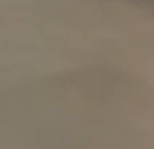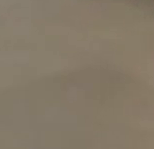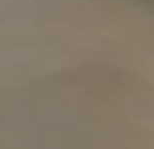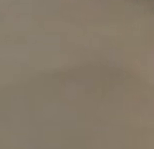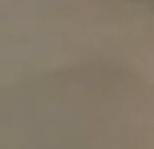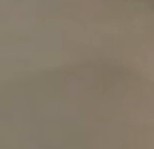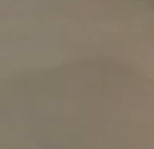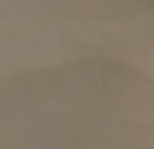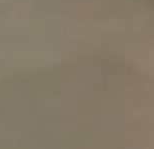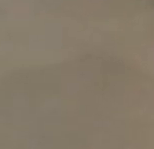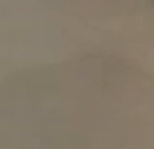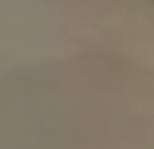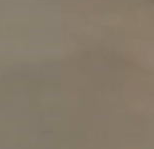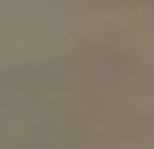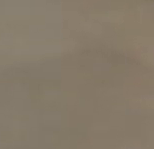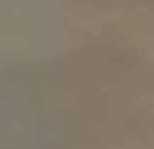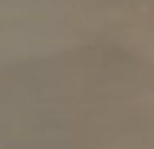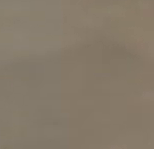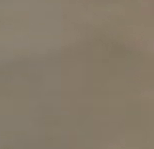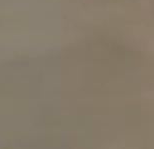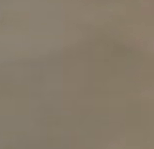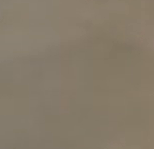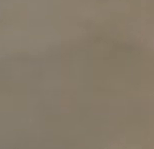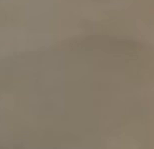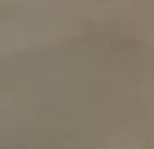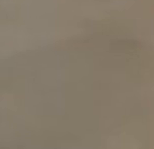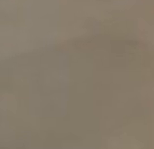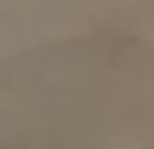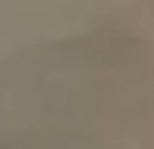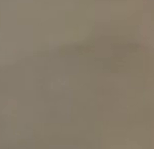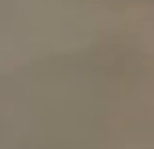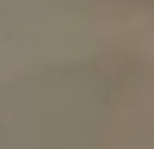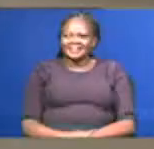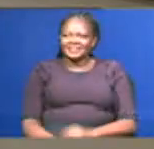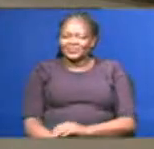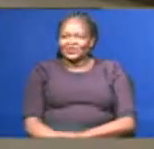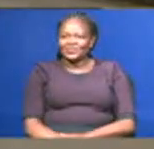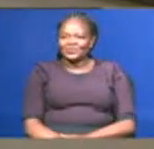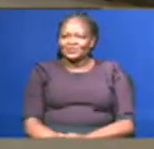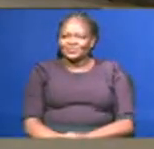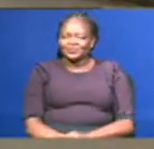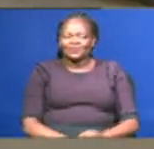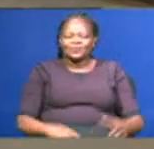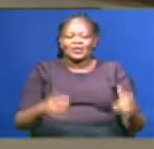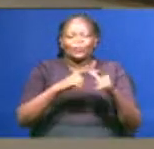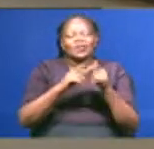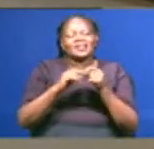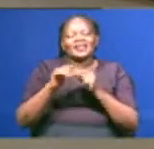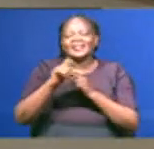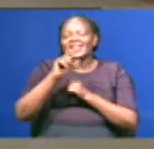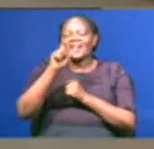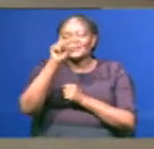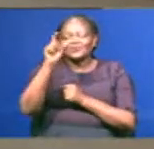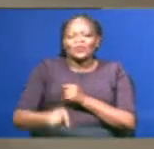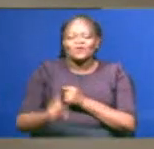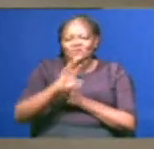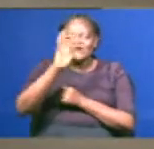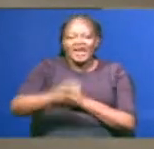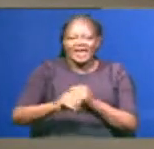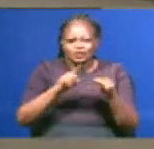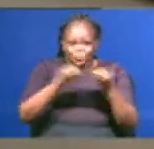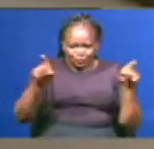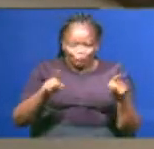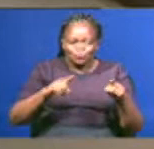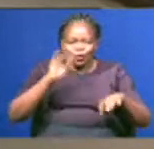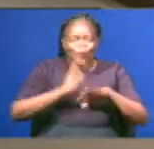Watching us right here in Nairobi, Kenya, and around the world, including the continent of Africa. You are in time